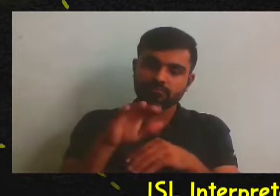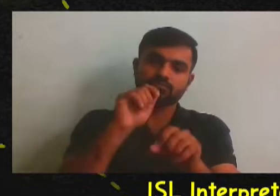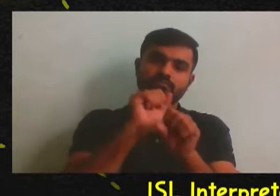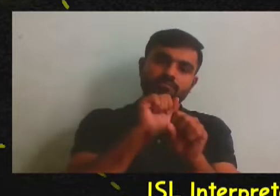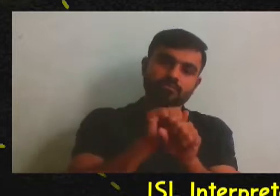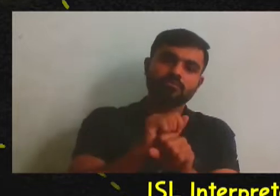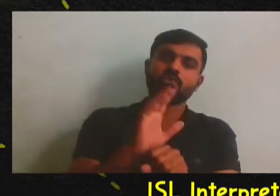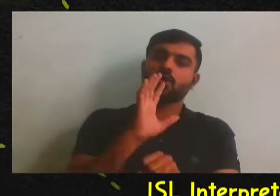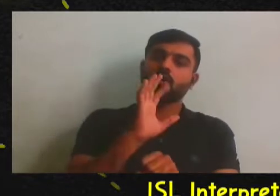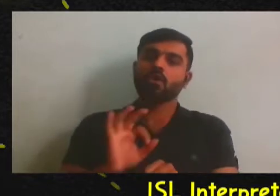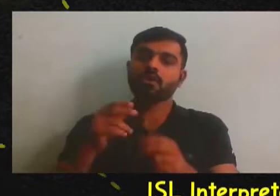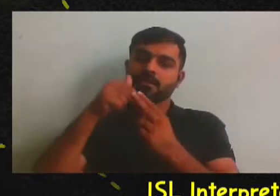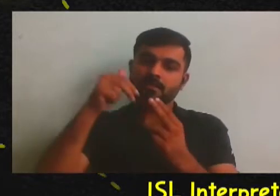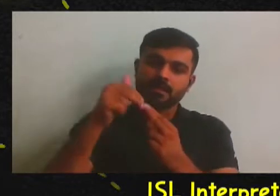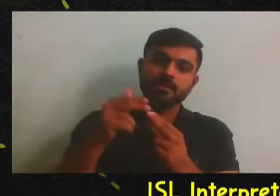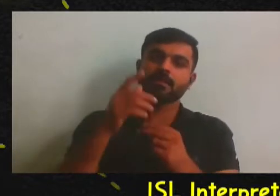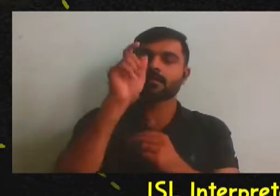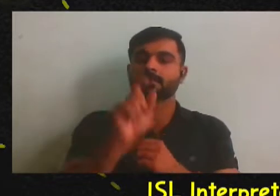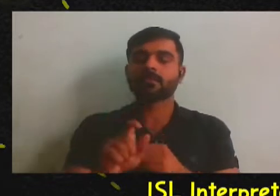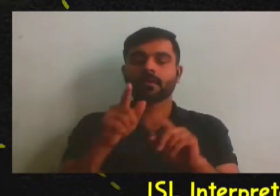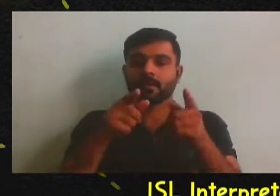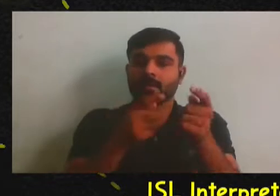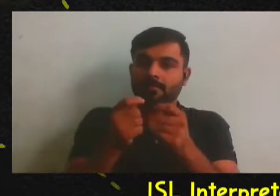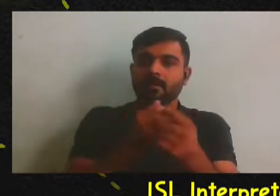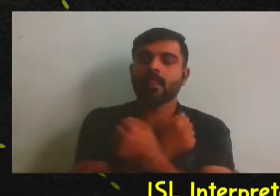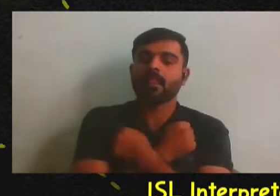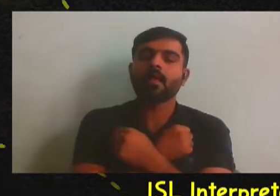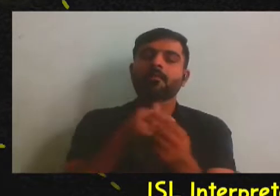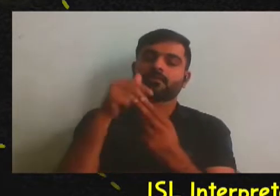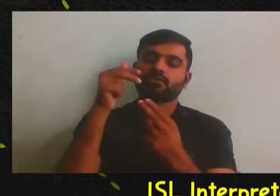So origin stories, if you will. As an anthropologist, I love the story of